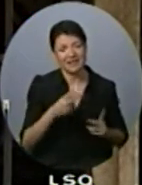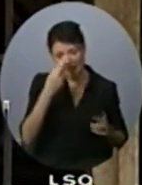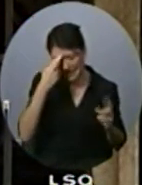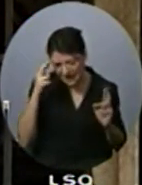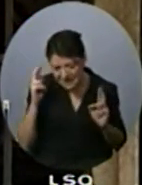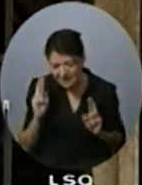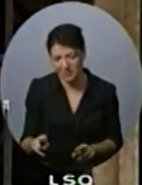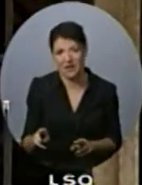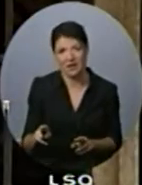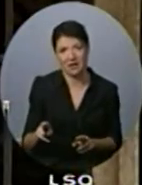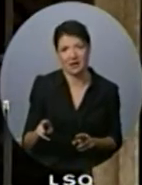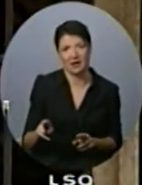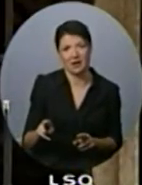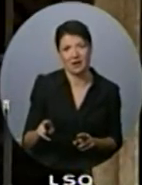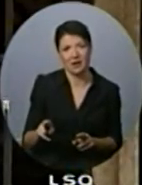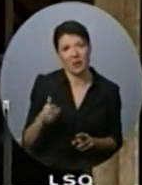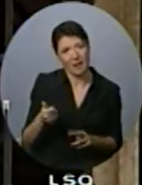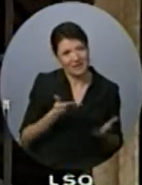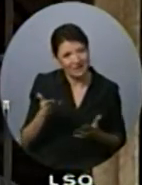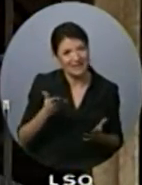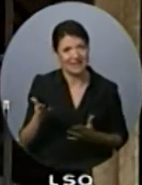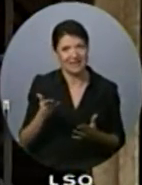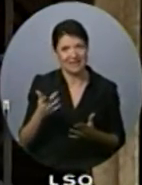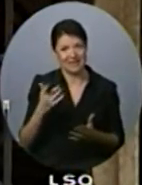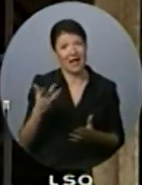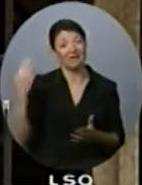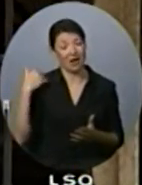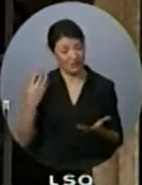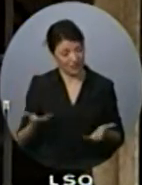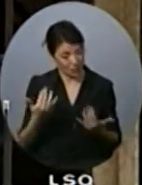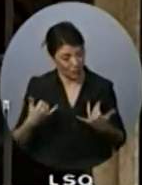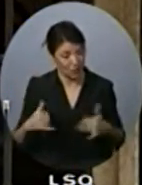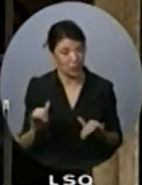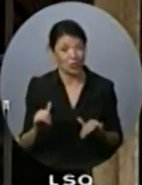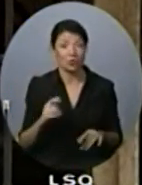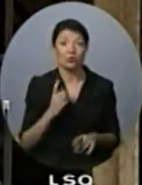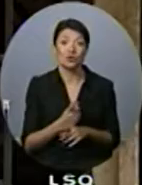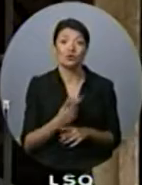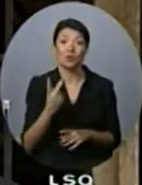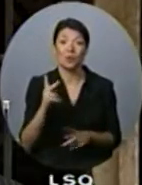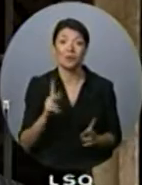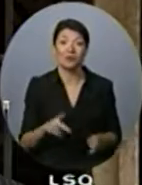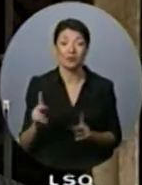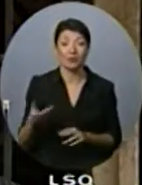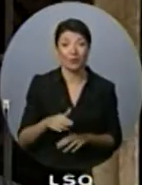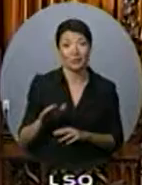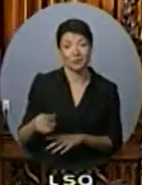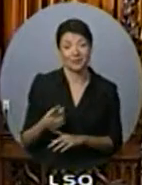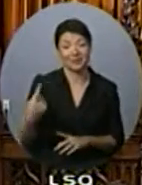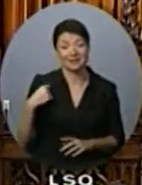country, as of we lost two only last week. As Veterans Week begins, let's just say that we will...